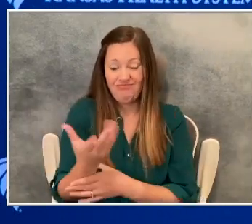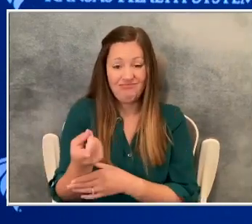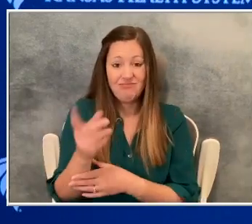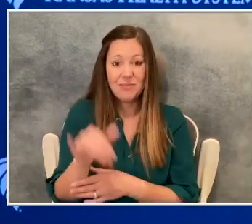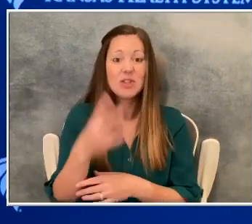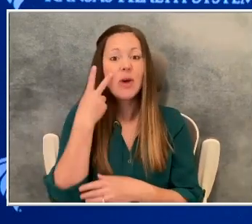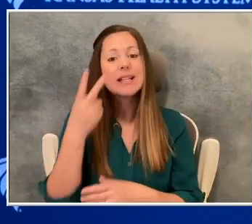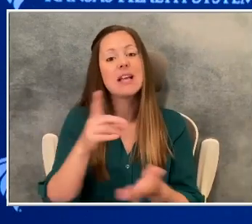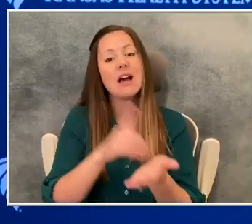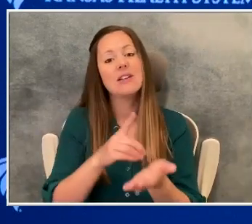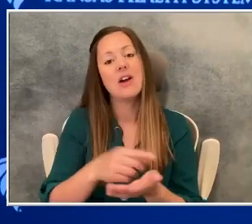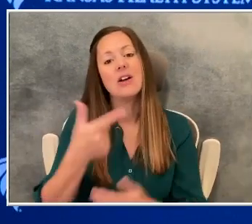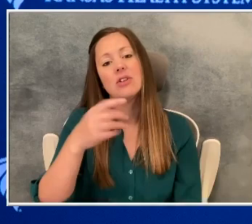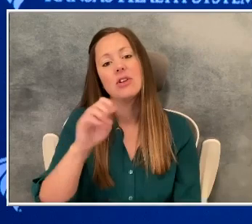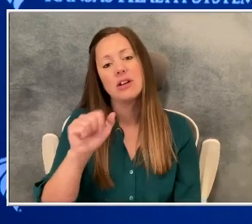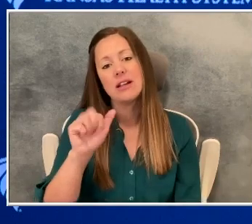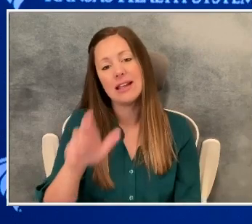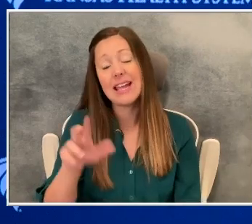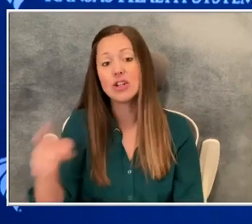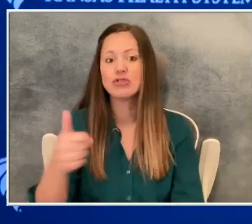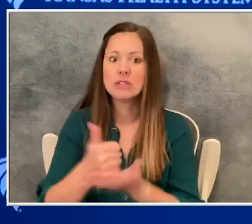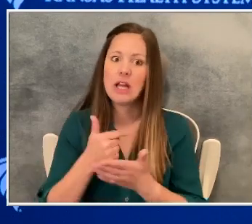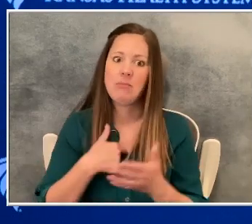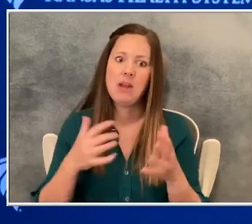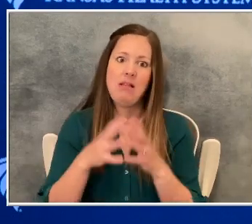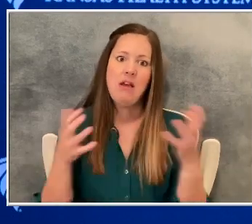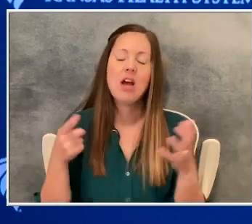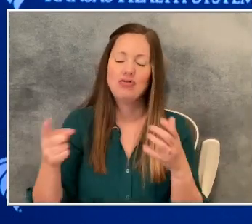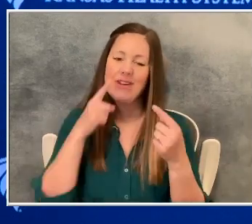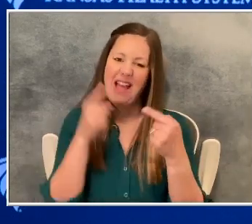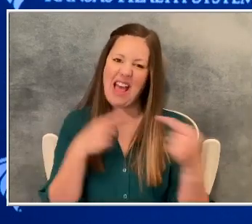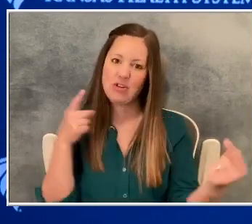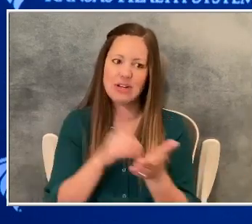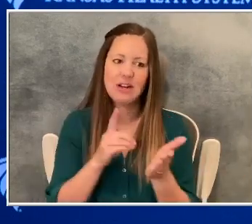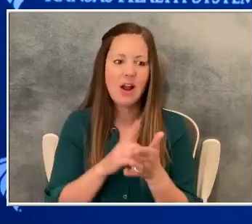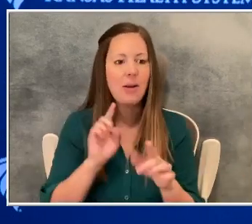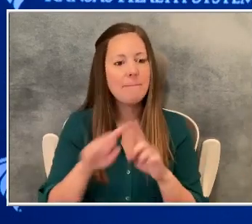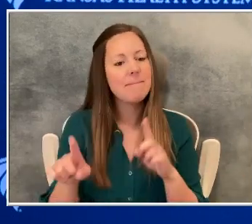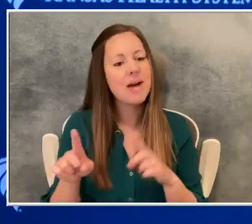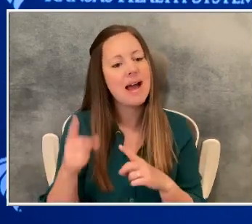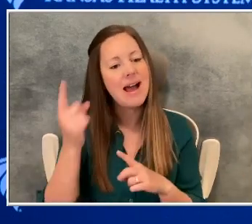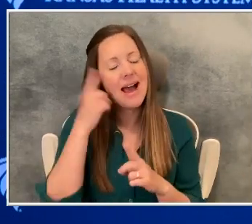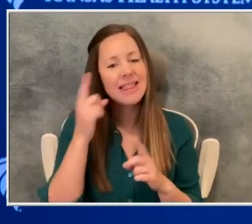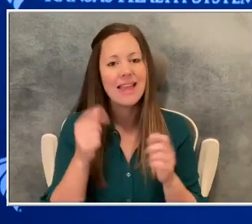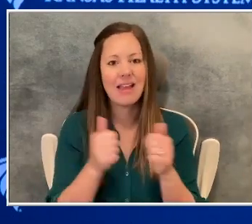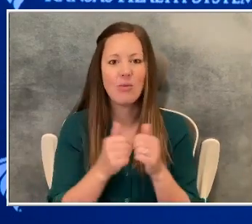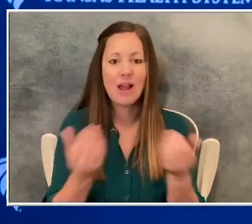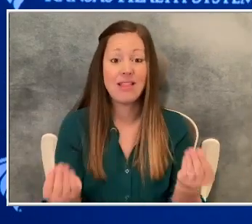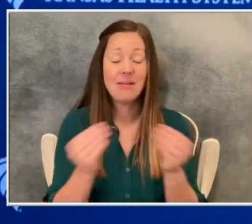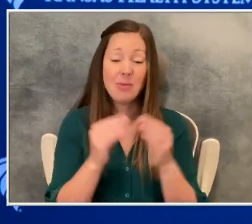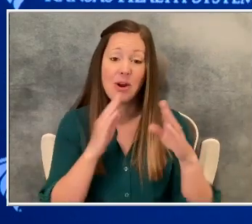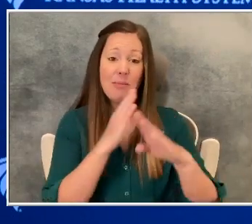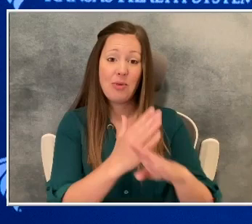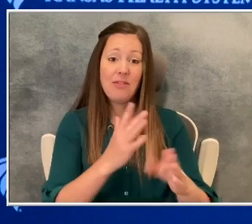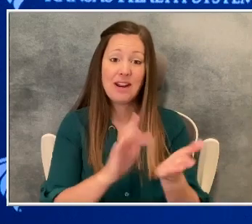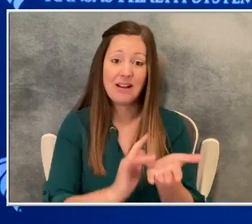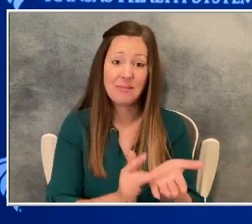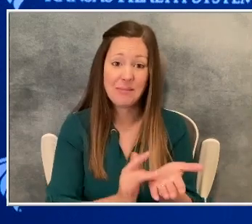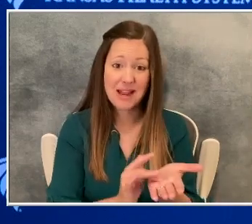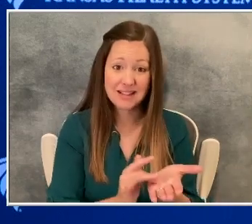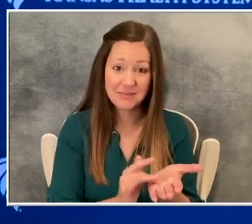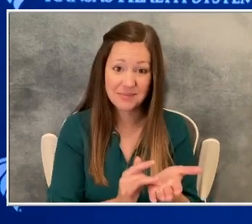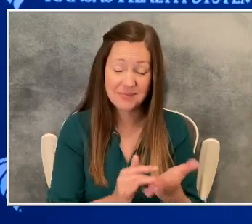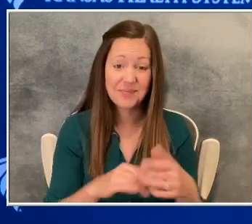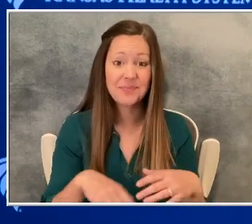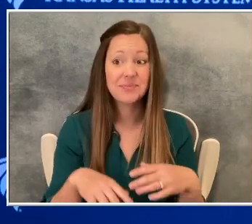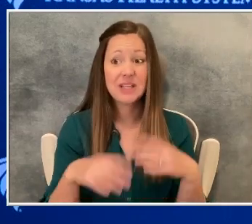at Allergy yesterday, and she helped me a lot. Basically, I think as far as further preventive medicine and preventive measures,